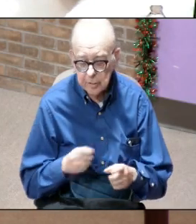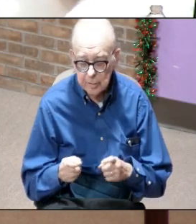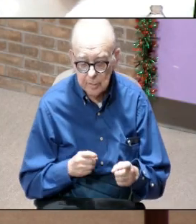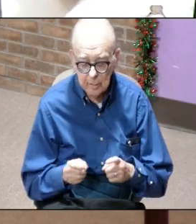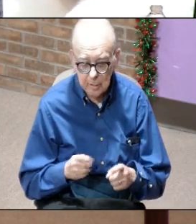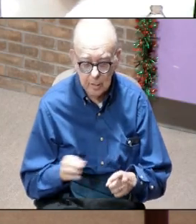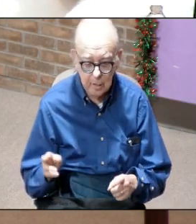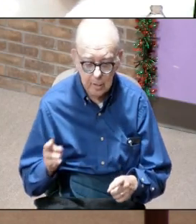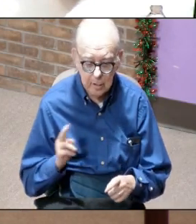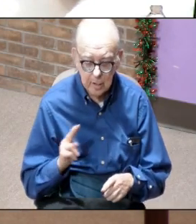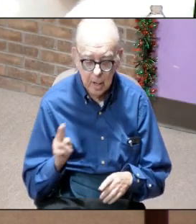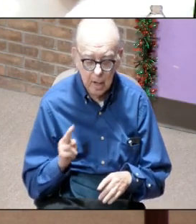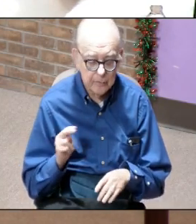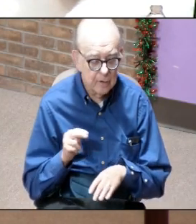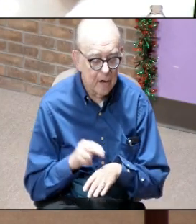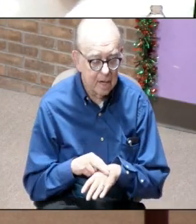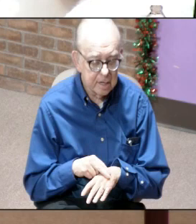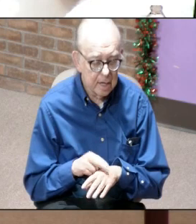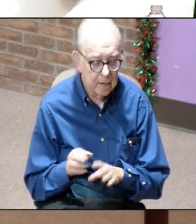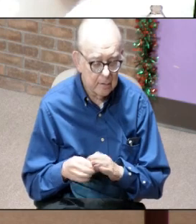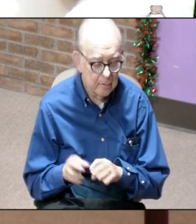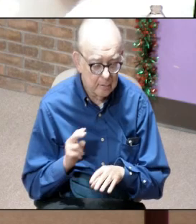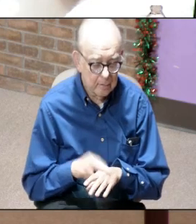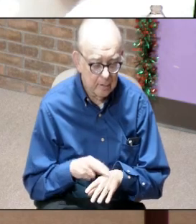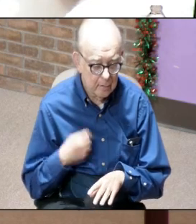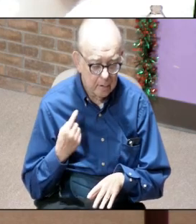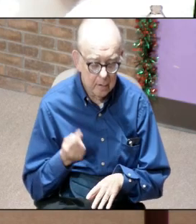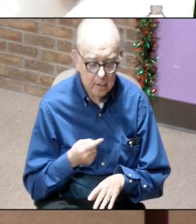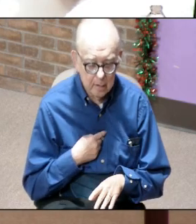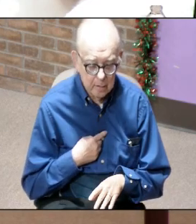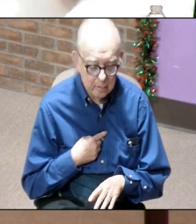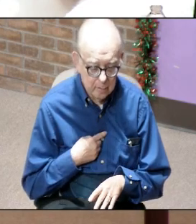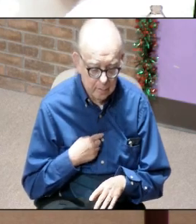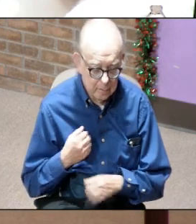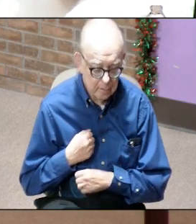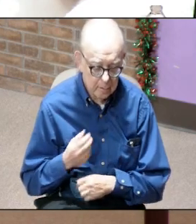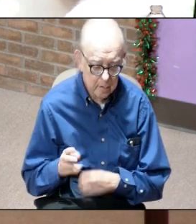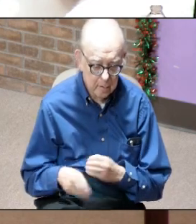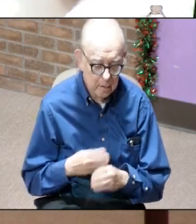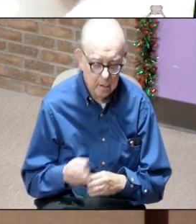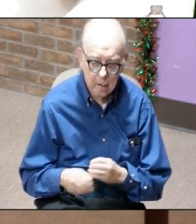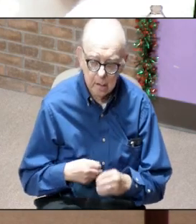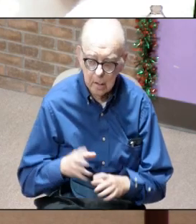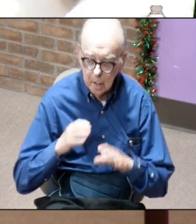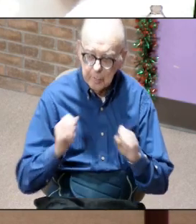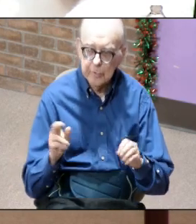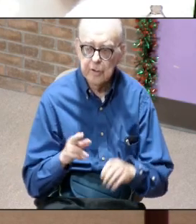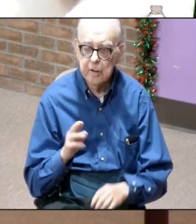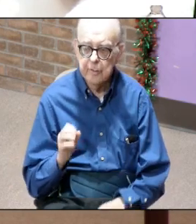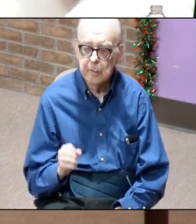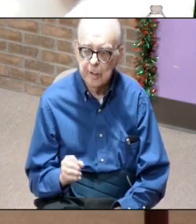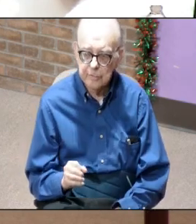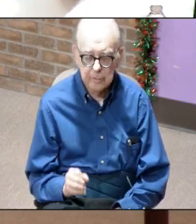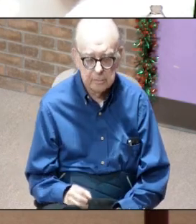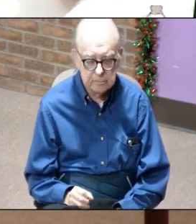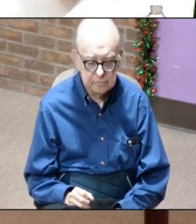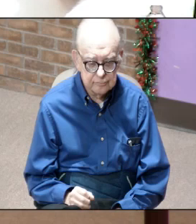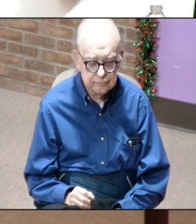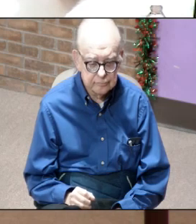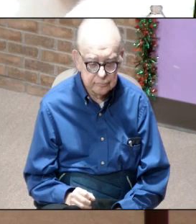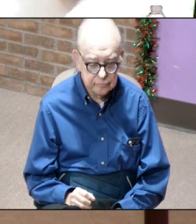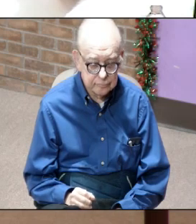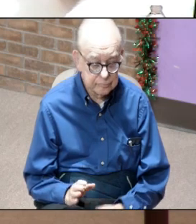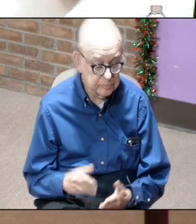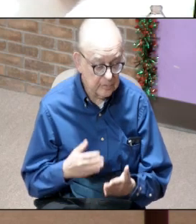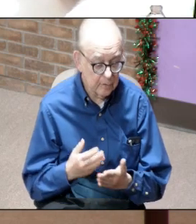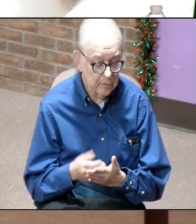control of the United Nations. Our military was under the control of the President of the United States, up until a few